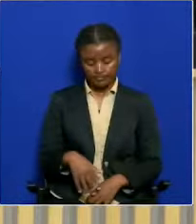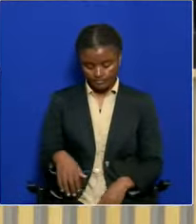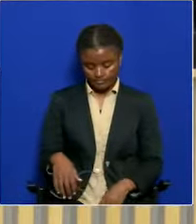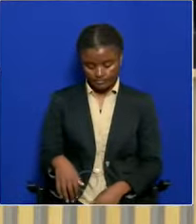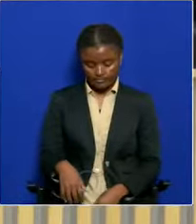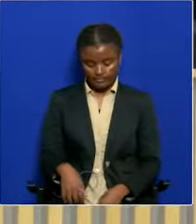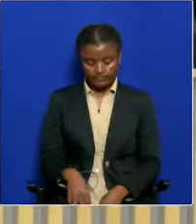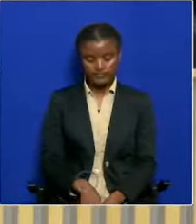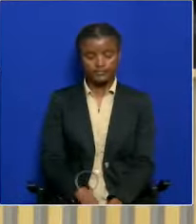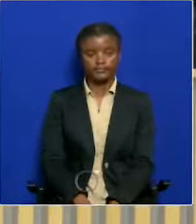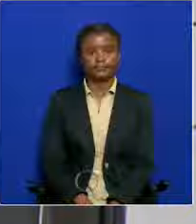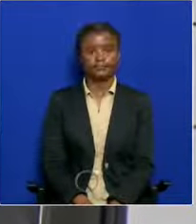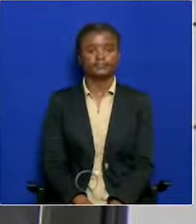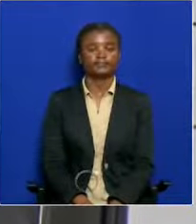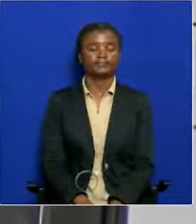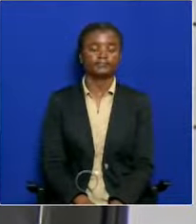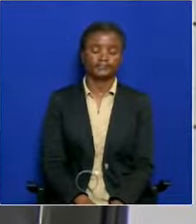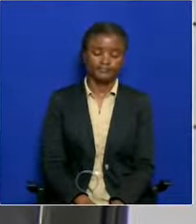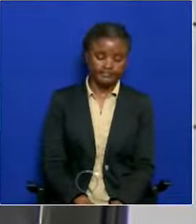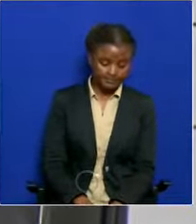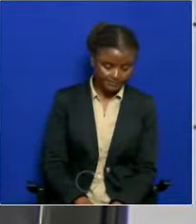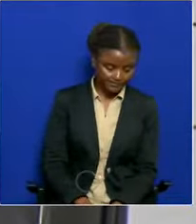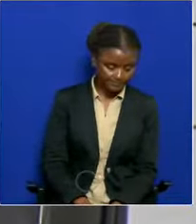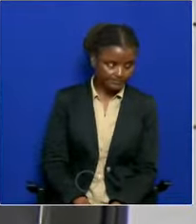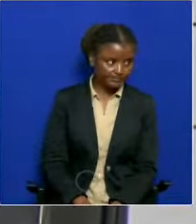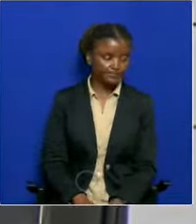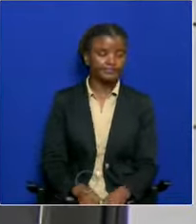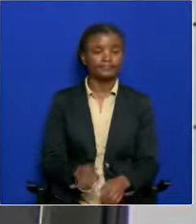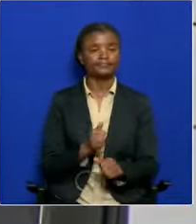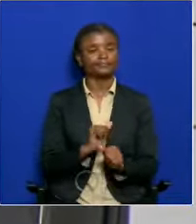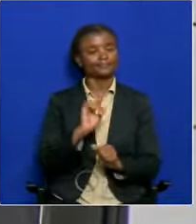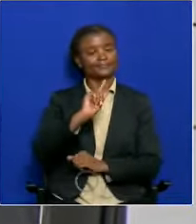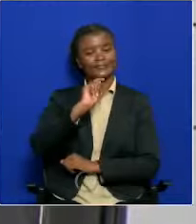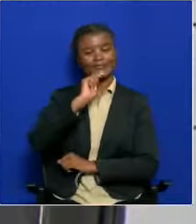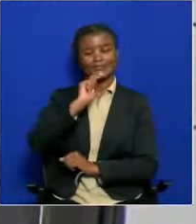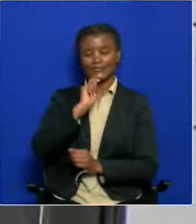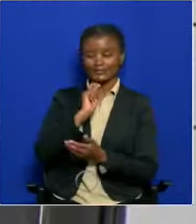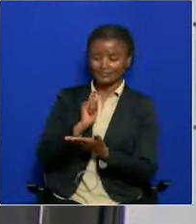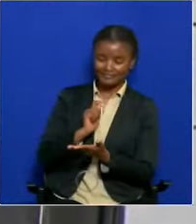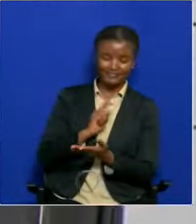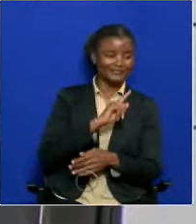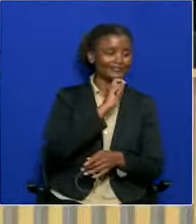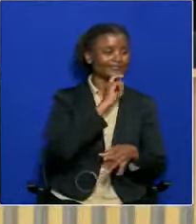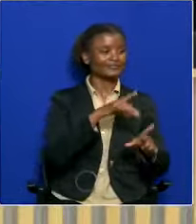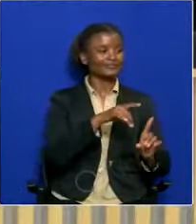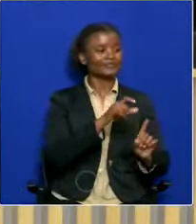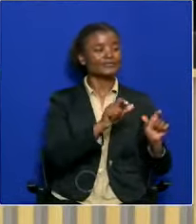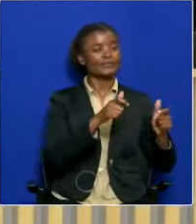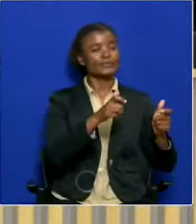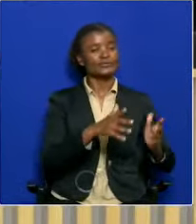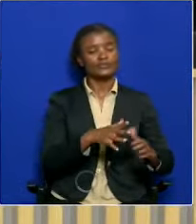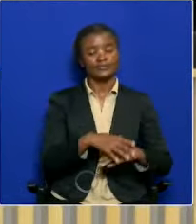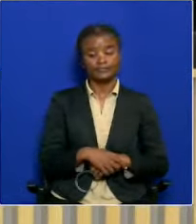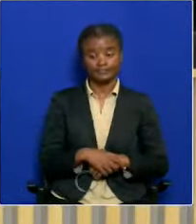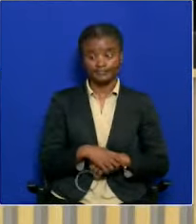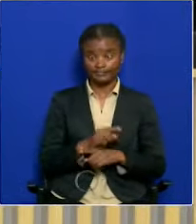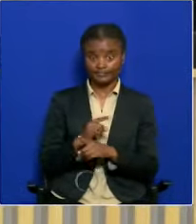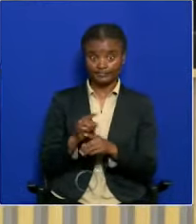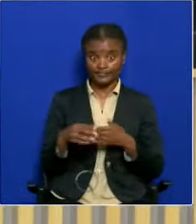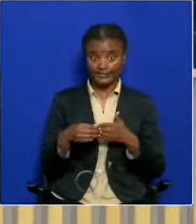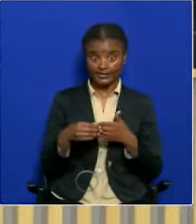Good morning, General. Good morning, Commissioner. Thank you. Will you be leading the Yes, General? Chair, I will. All right, thank